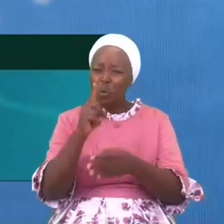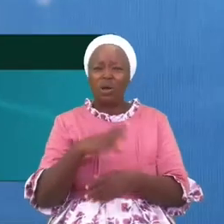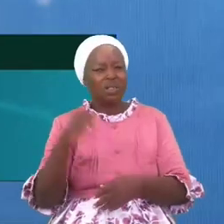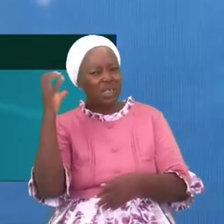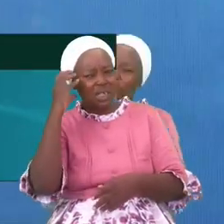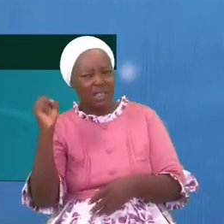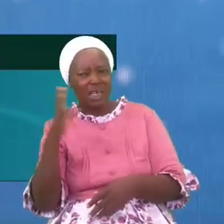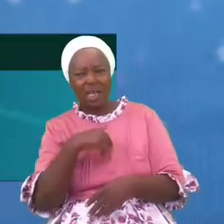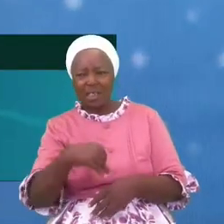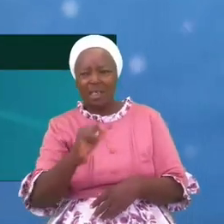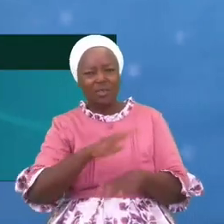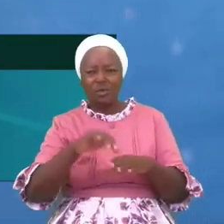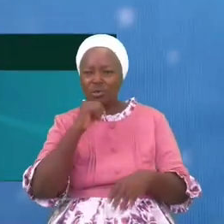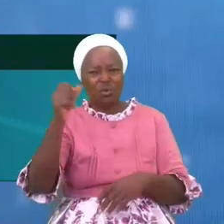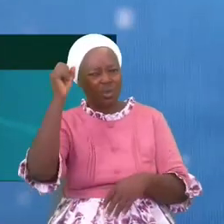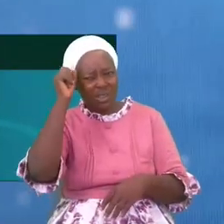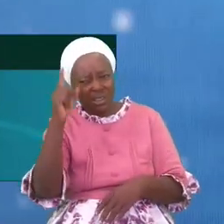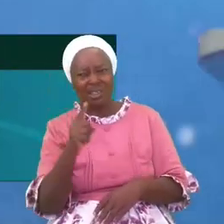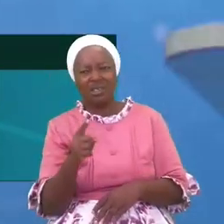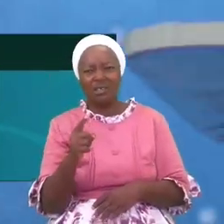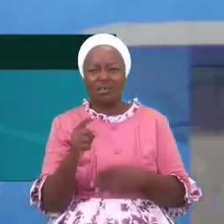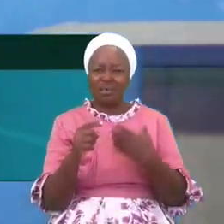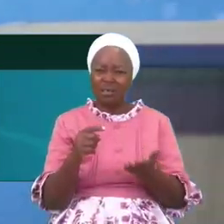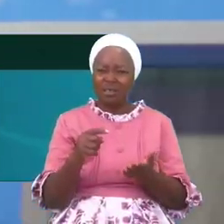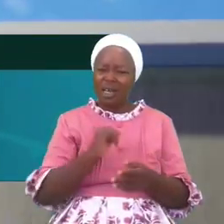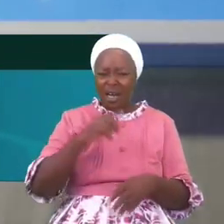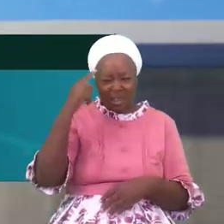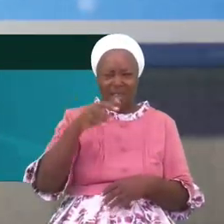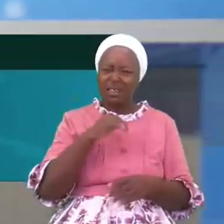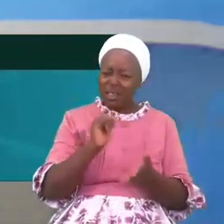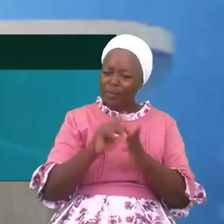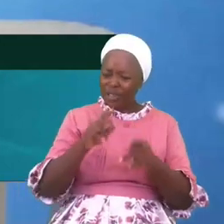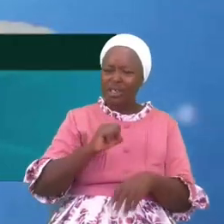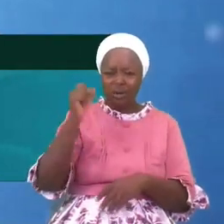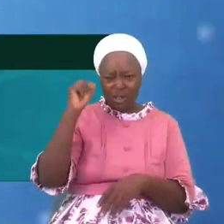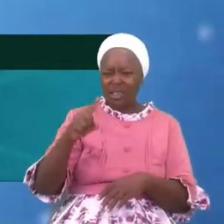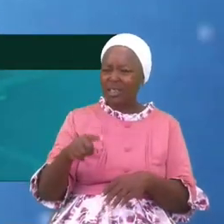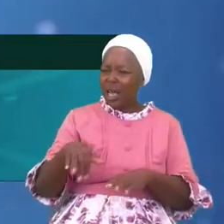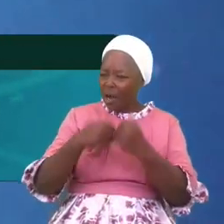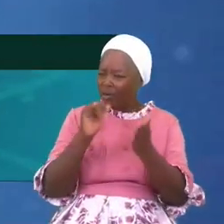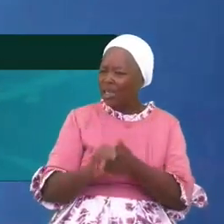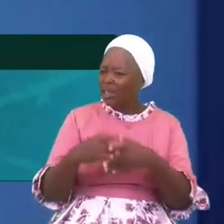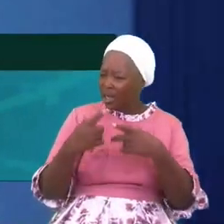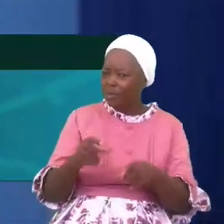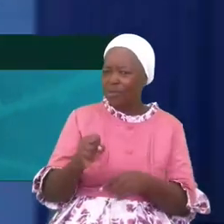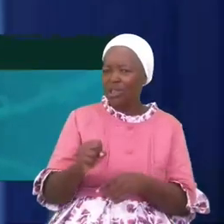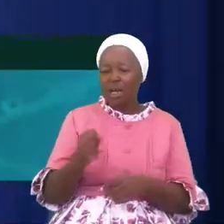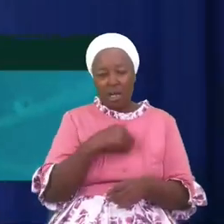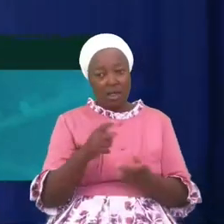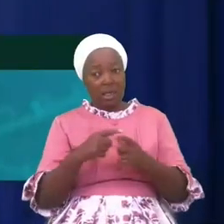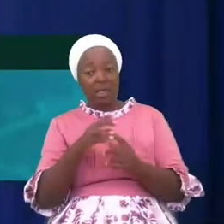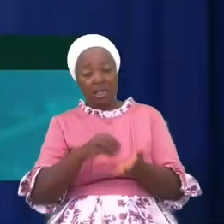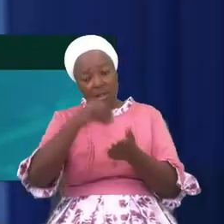I understand how that happens. I was, you know, a student, and then I became a teacher. And in the